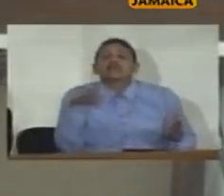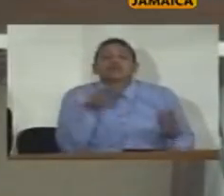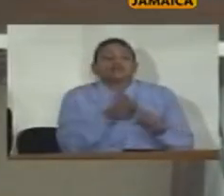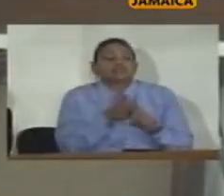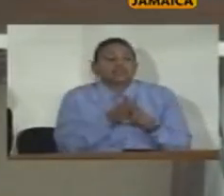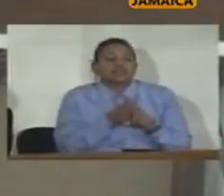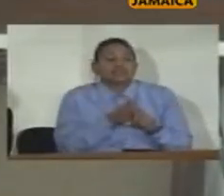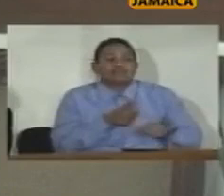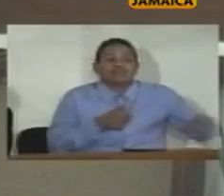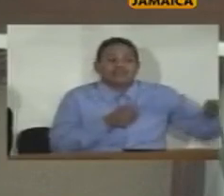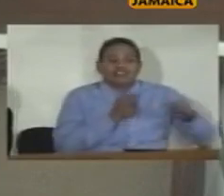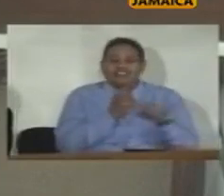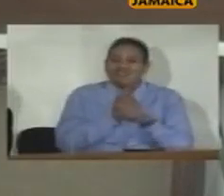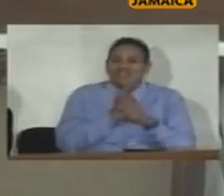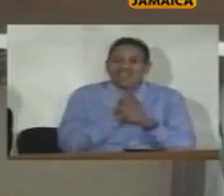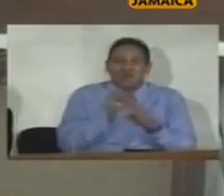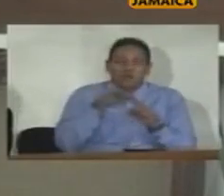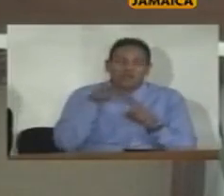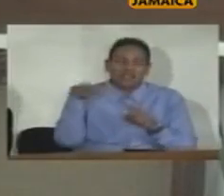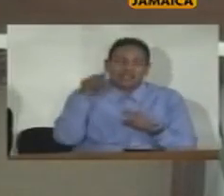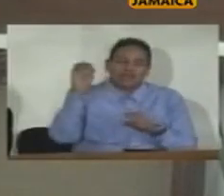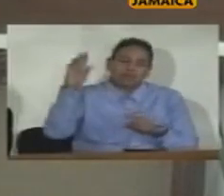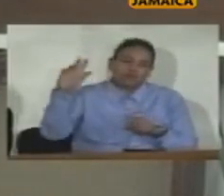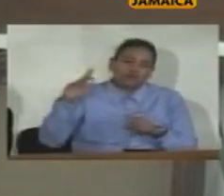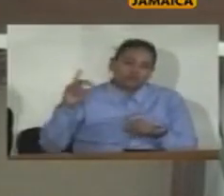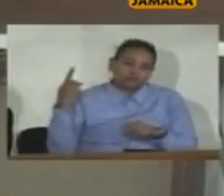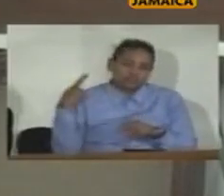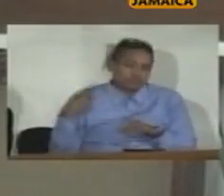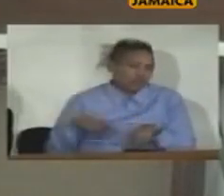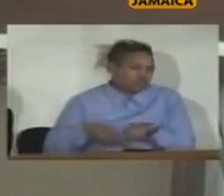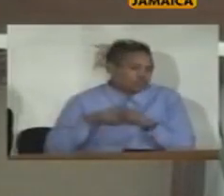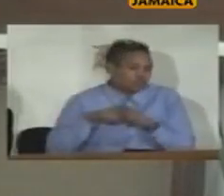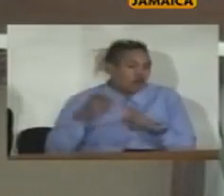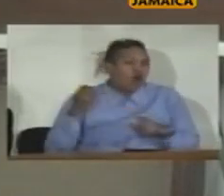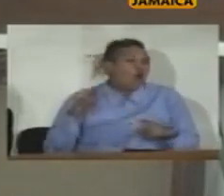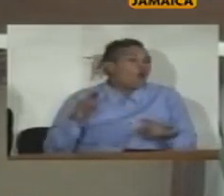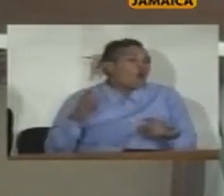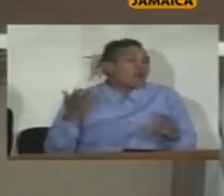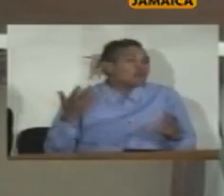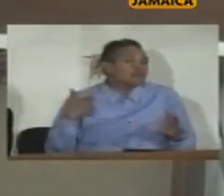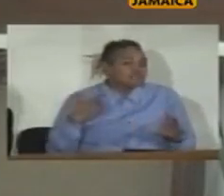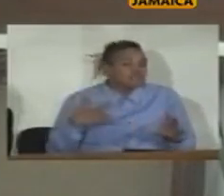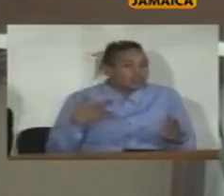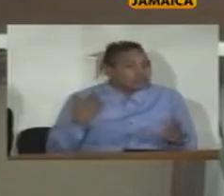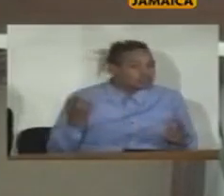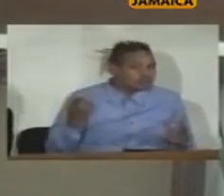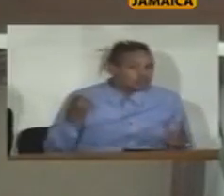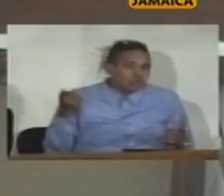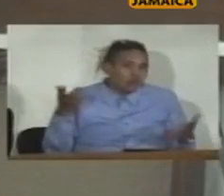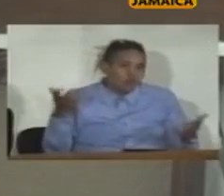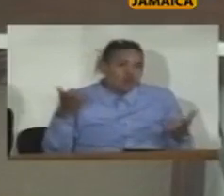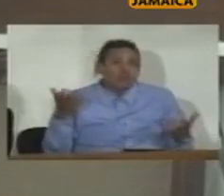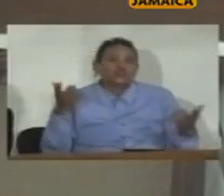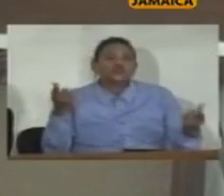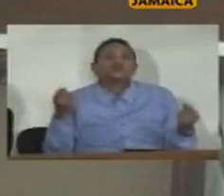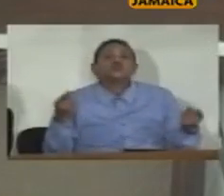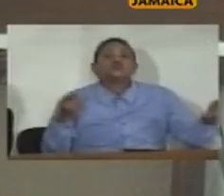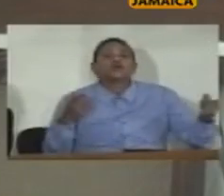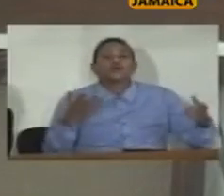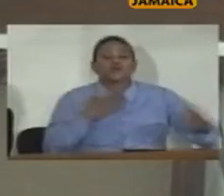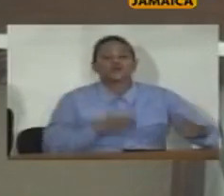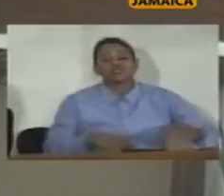then put the principal on suspension? Or is it not that they want to be able to do as they